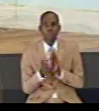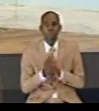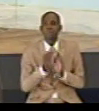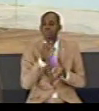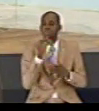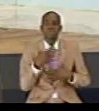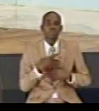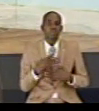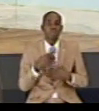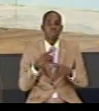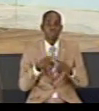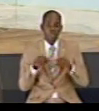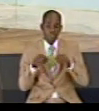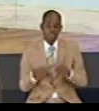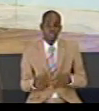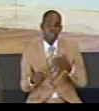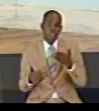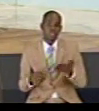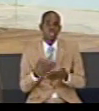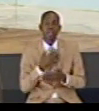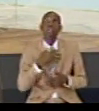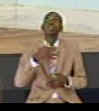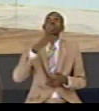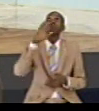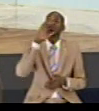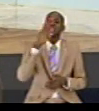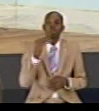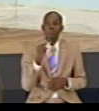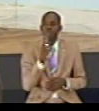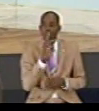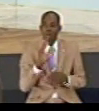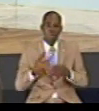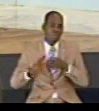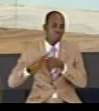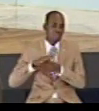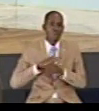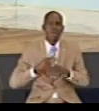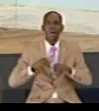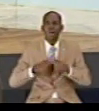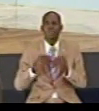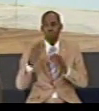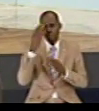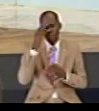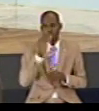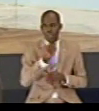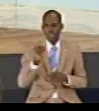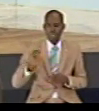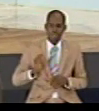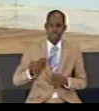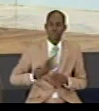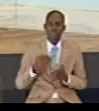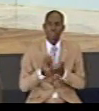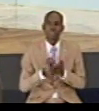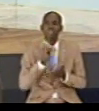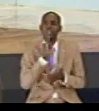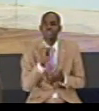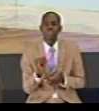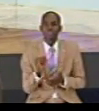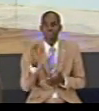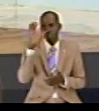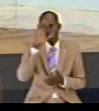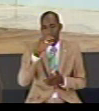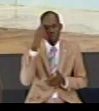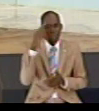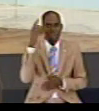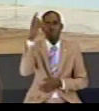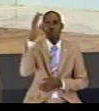there and he drinks the water to the full. How do you know a soul that is panting after God is going in